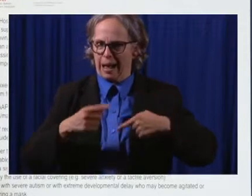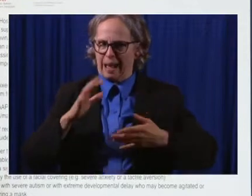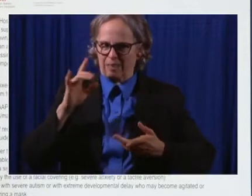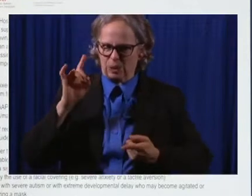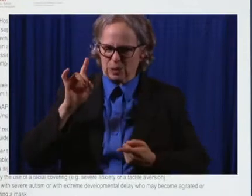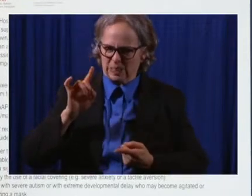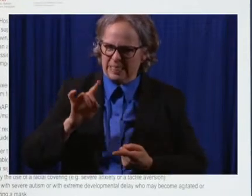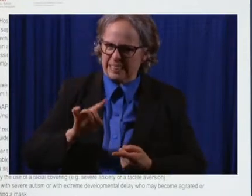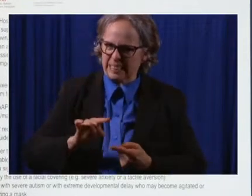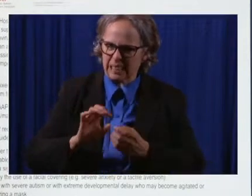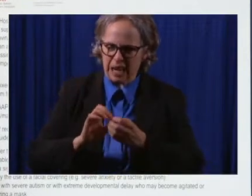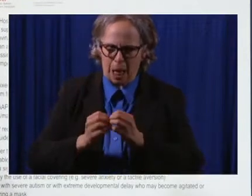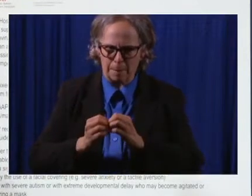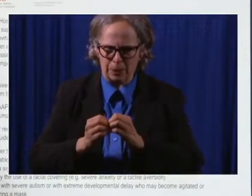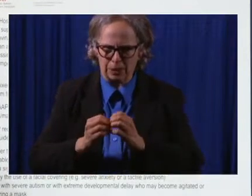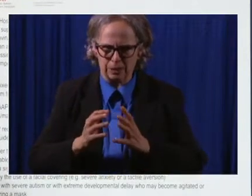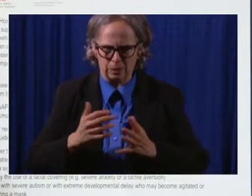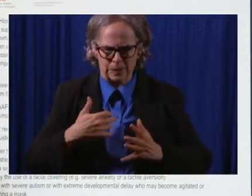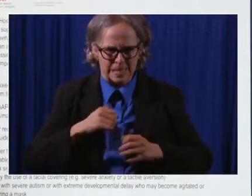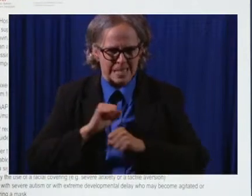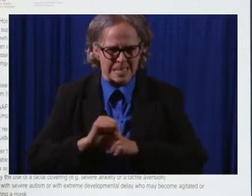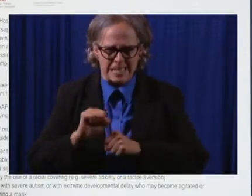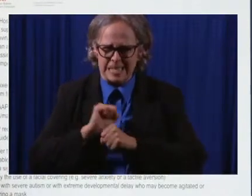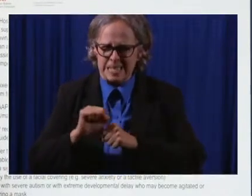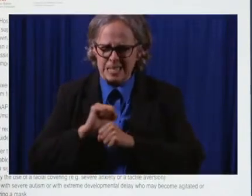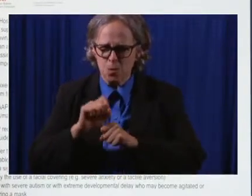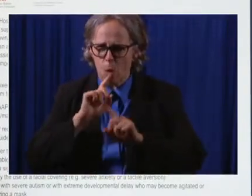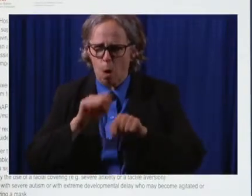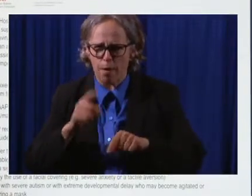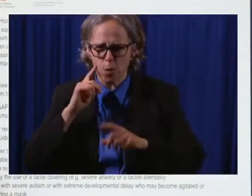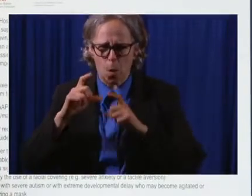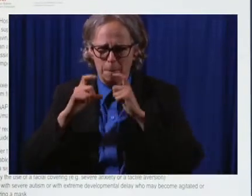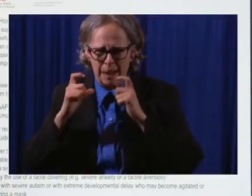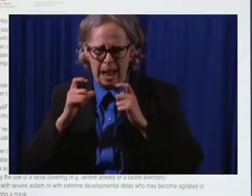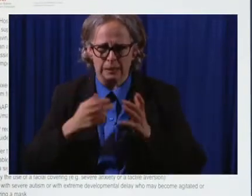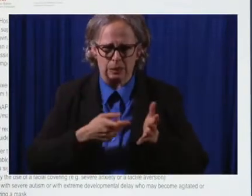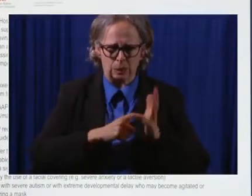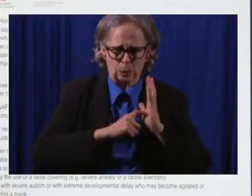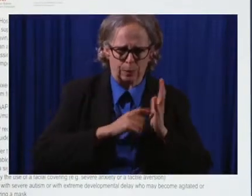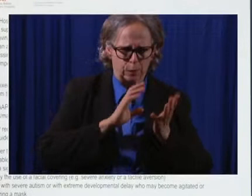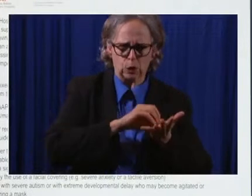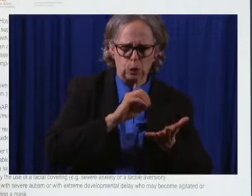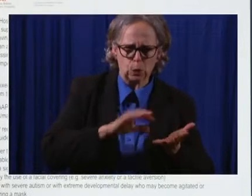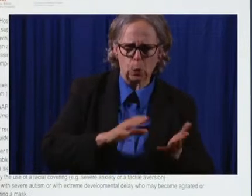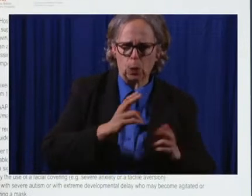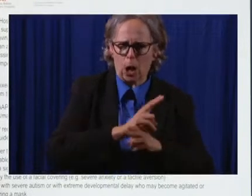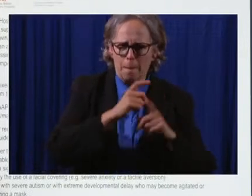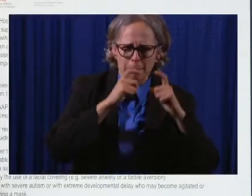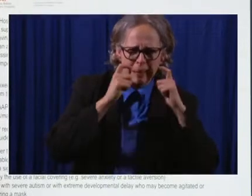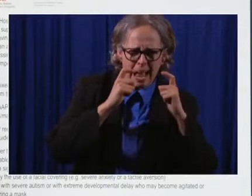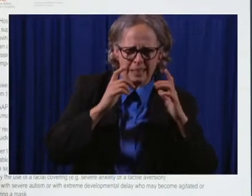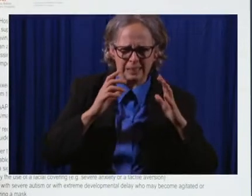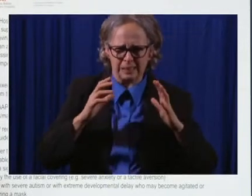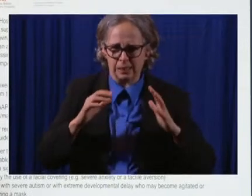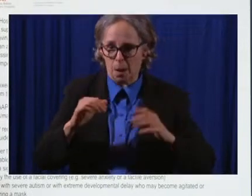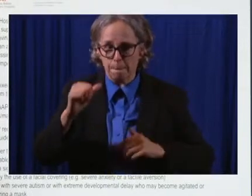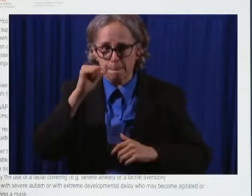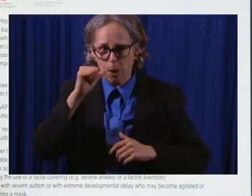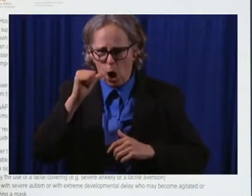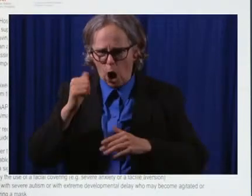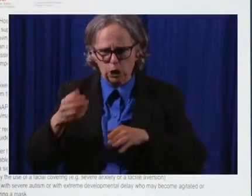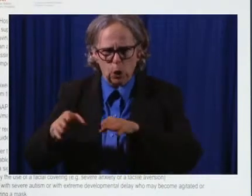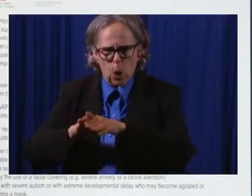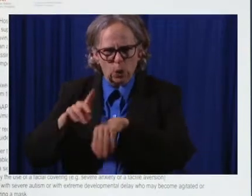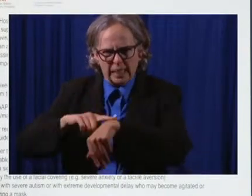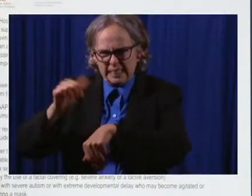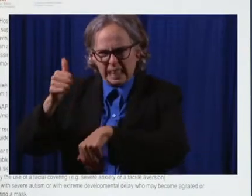students. Cutting the bars down to 10 o'clock. There are certainly other things that we can do. But in spending the weekend